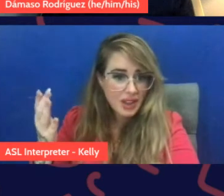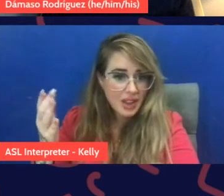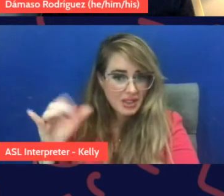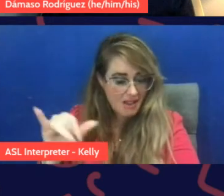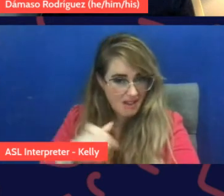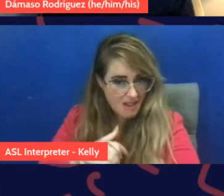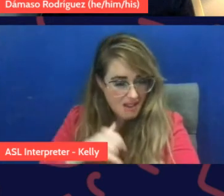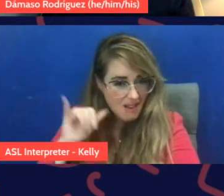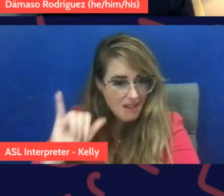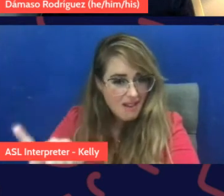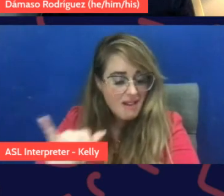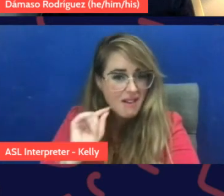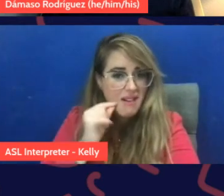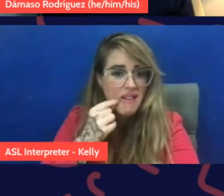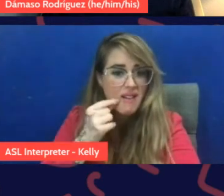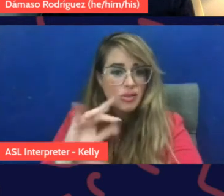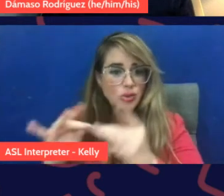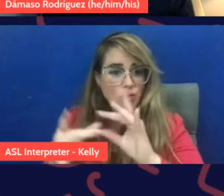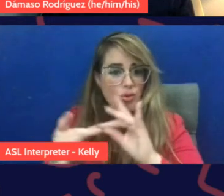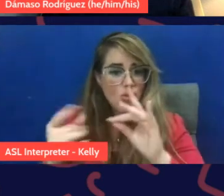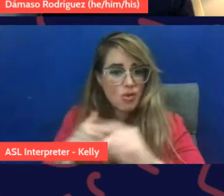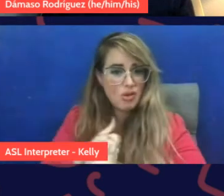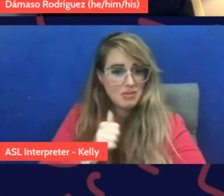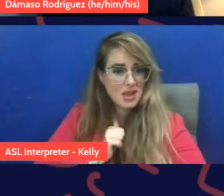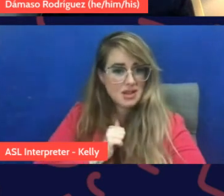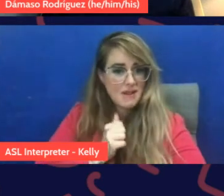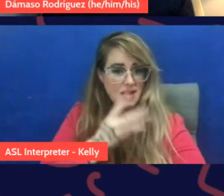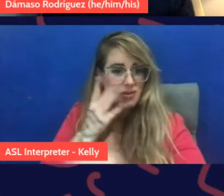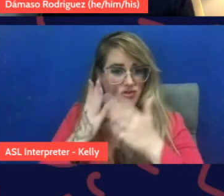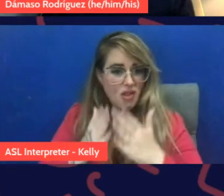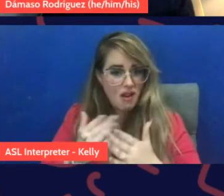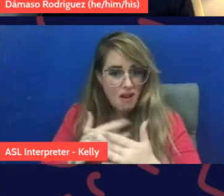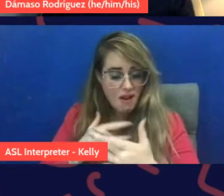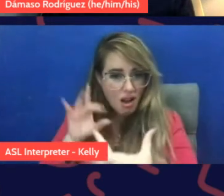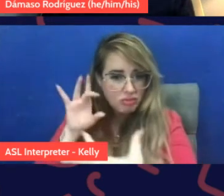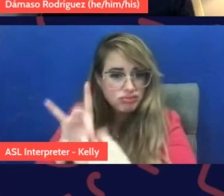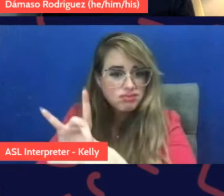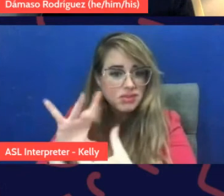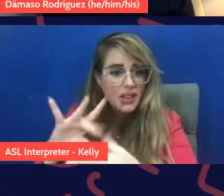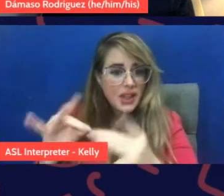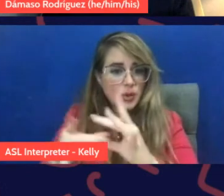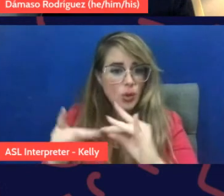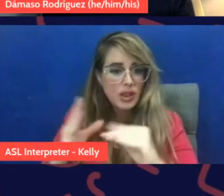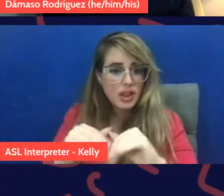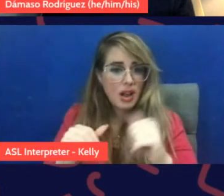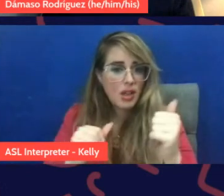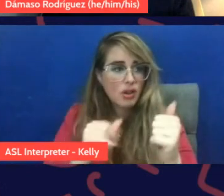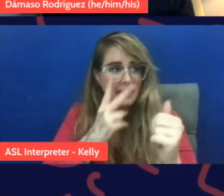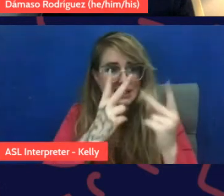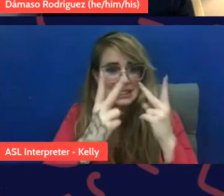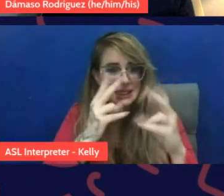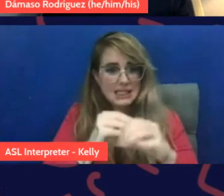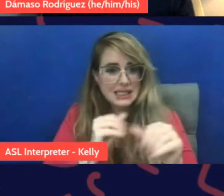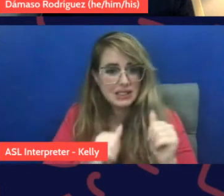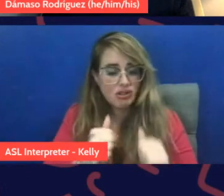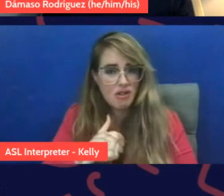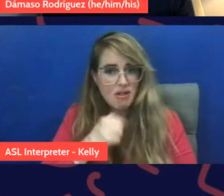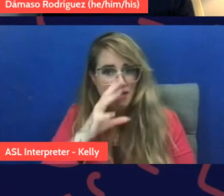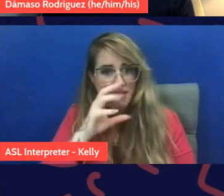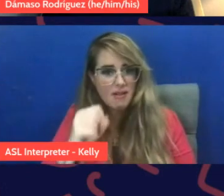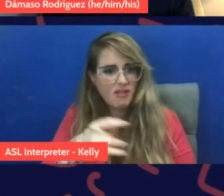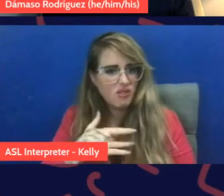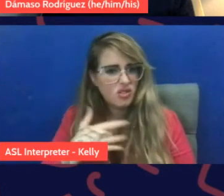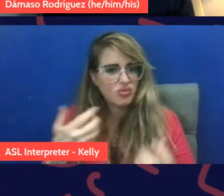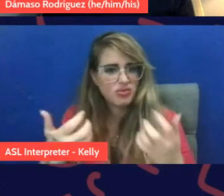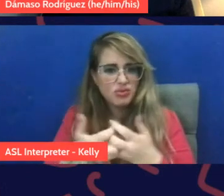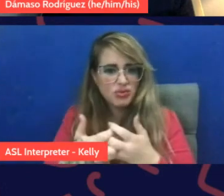of connection for me as an immigrant. I have more in common with that story than I have with a lot of other things that I see in the theater. But that has nothing to